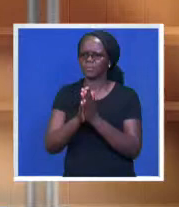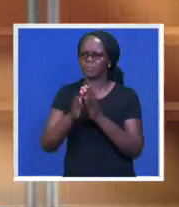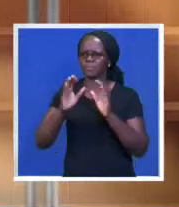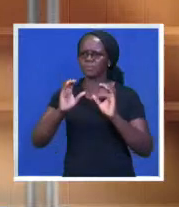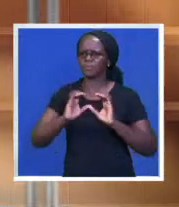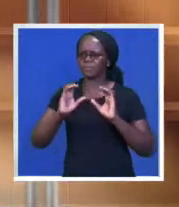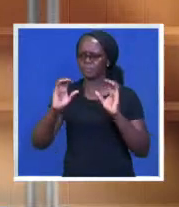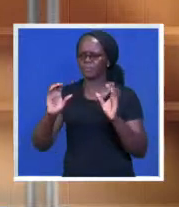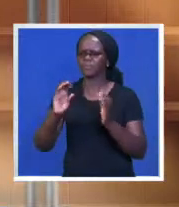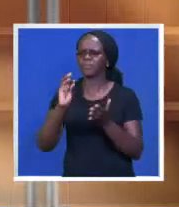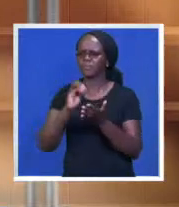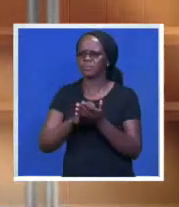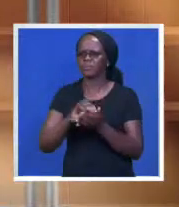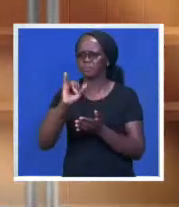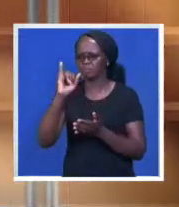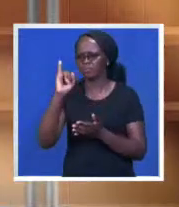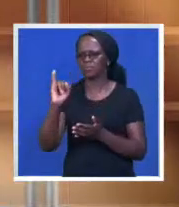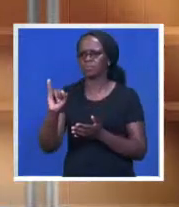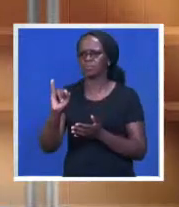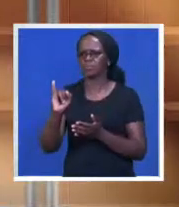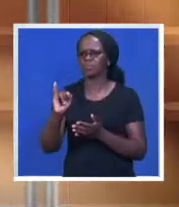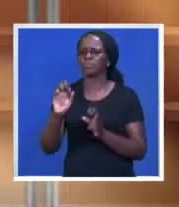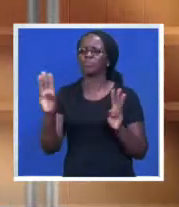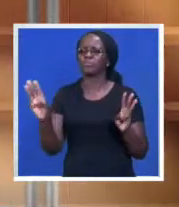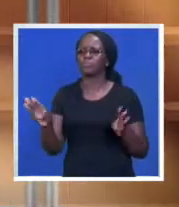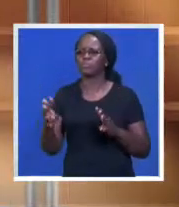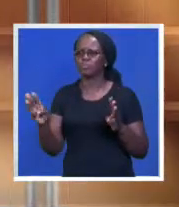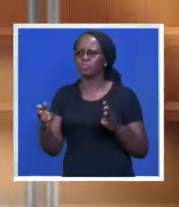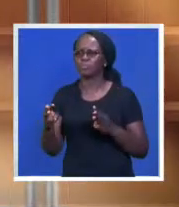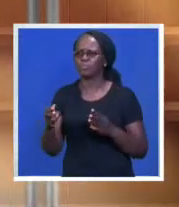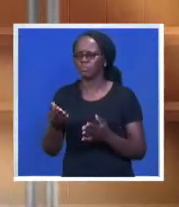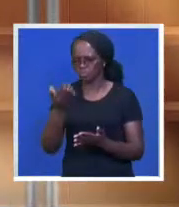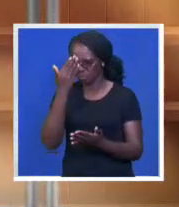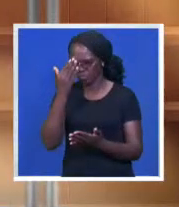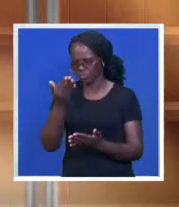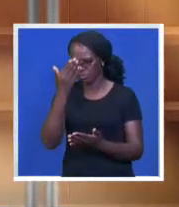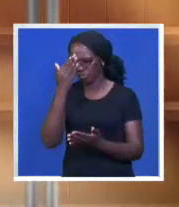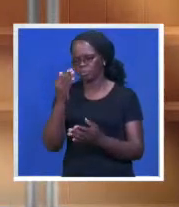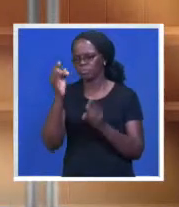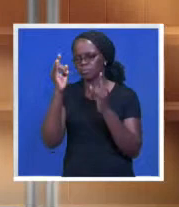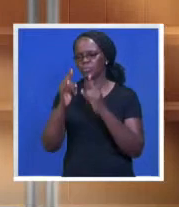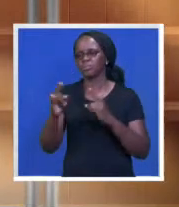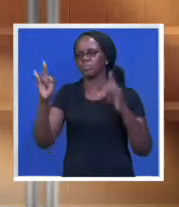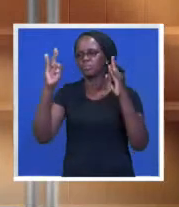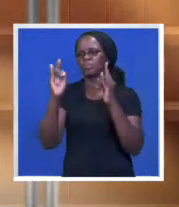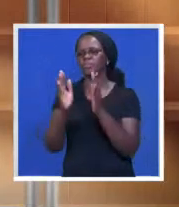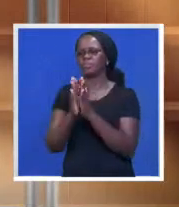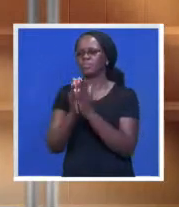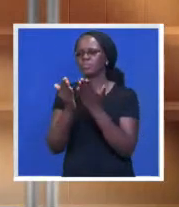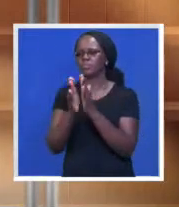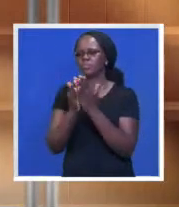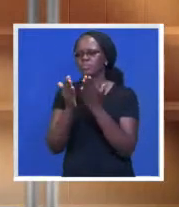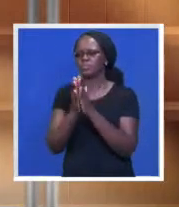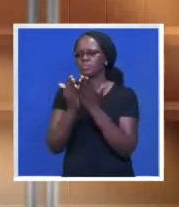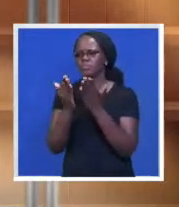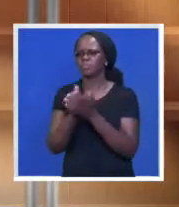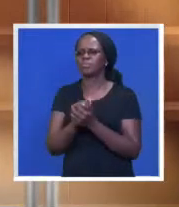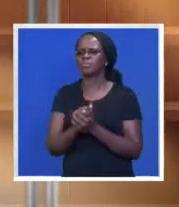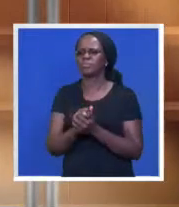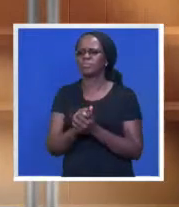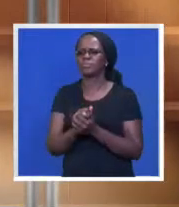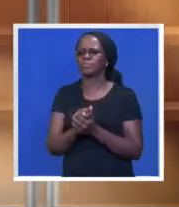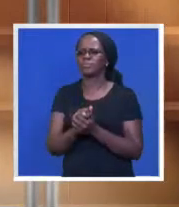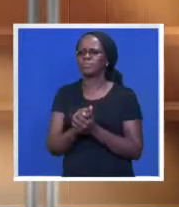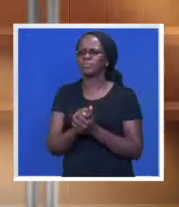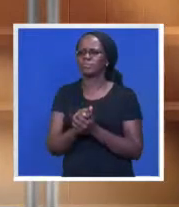notified by the theologians, people who study the Bible, as being this commandment, being this verse here, till it and